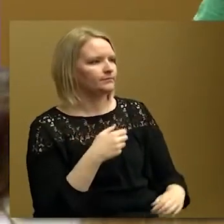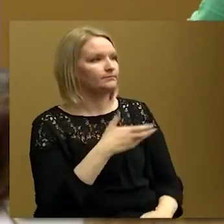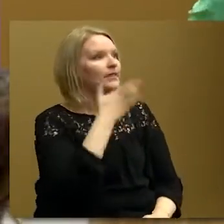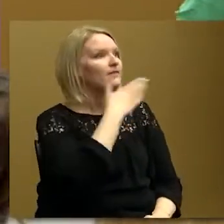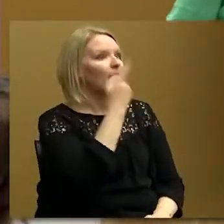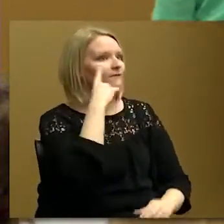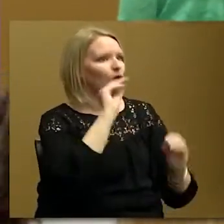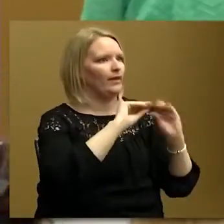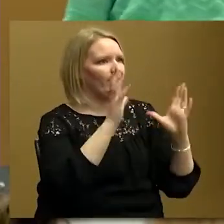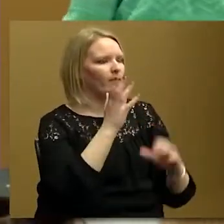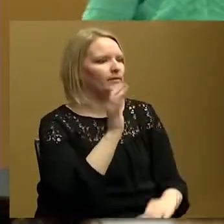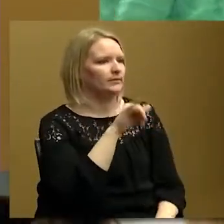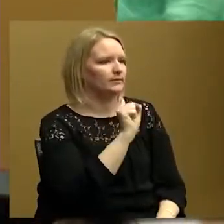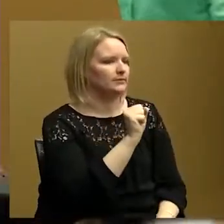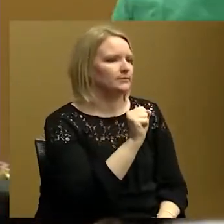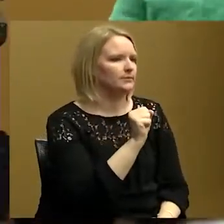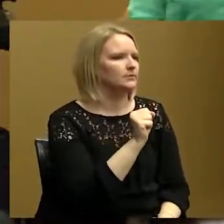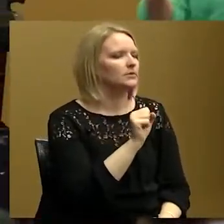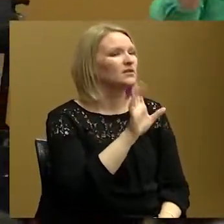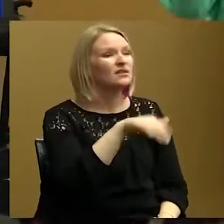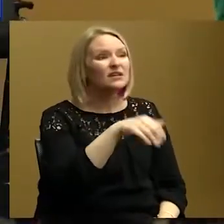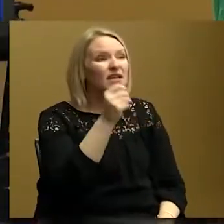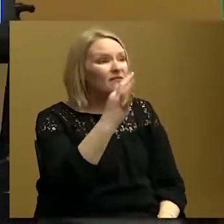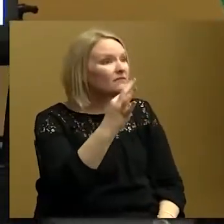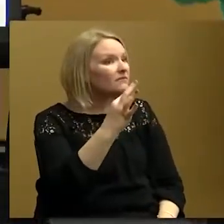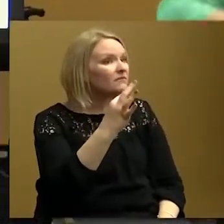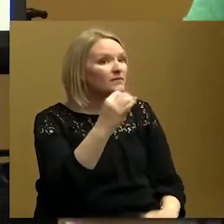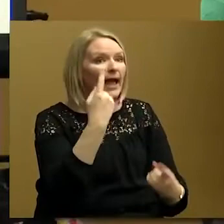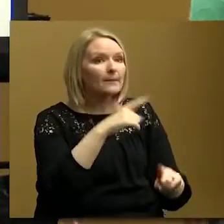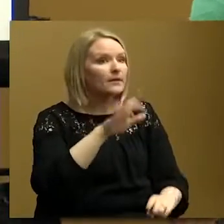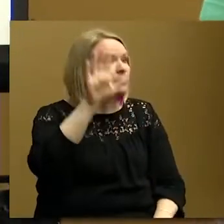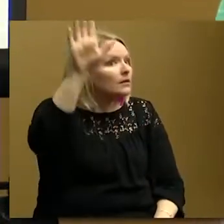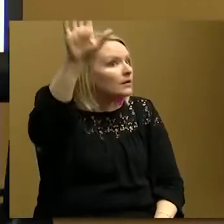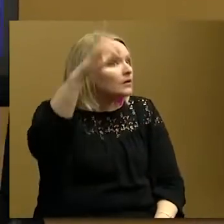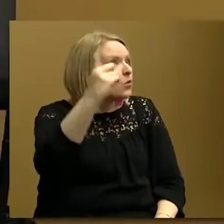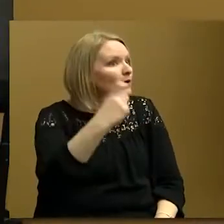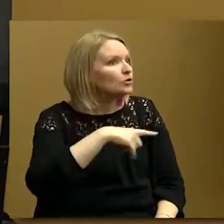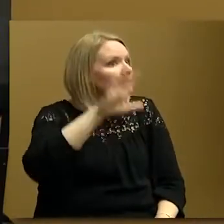Thank you. Thank you for, and please, anybody jump in.